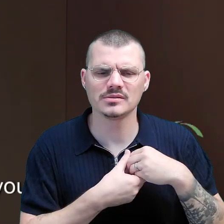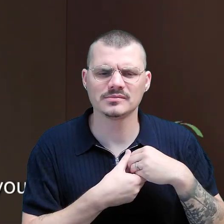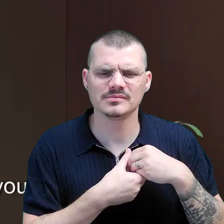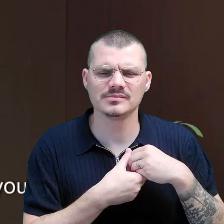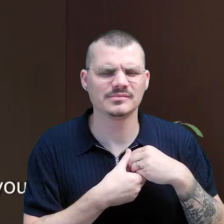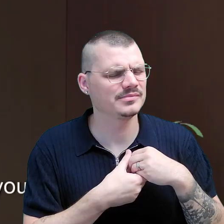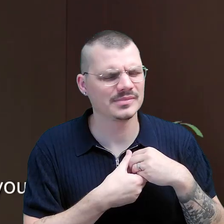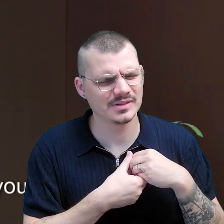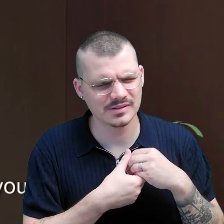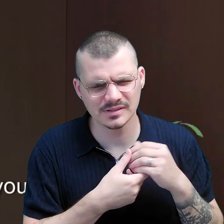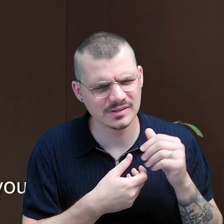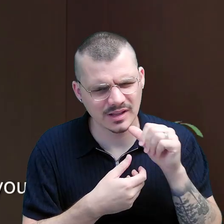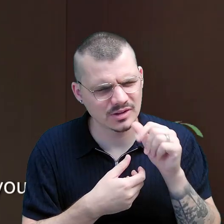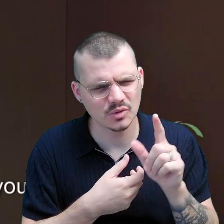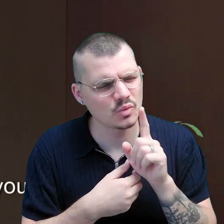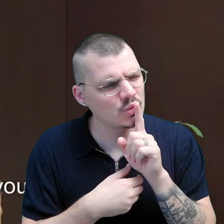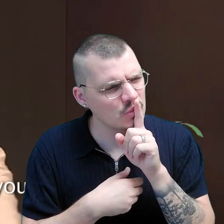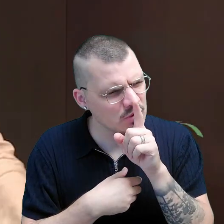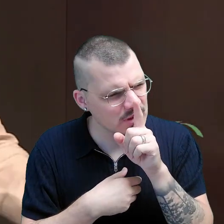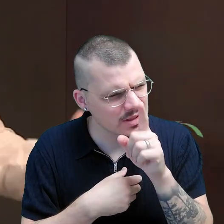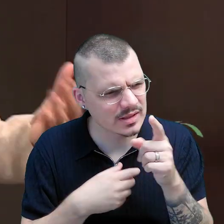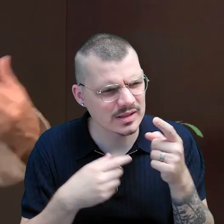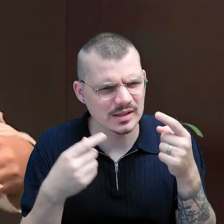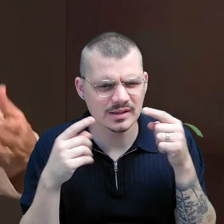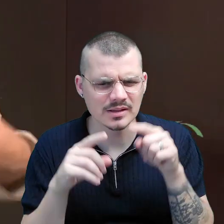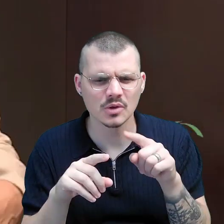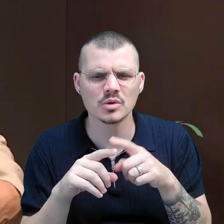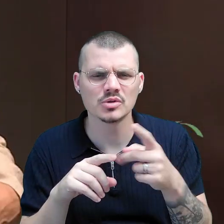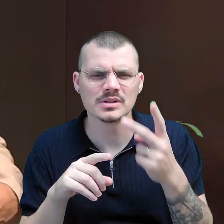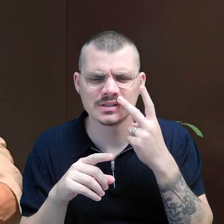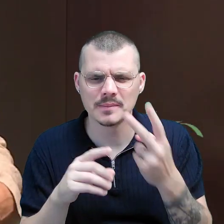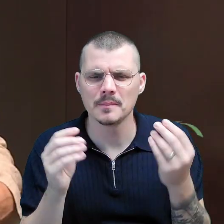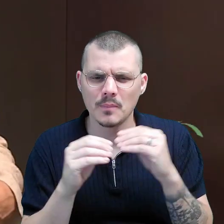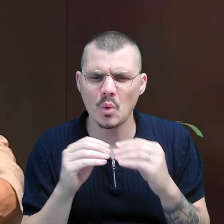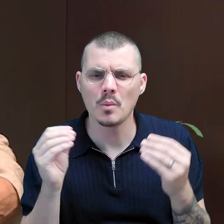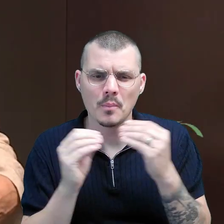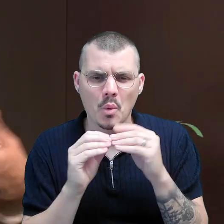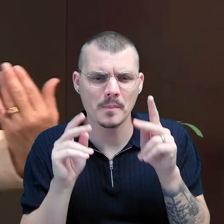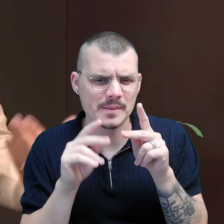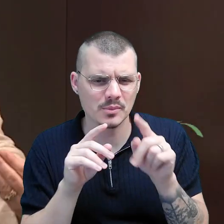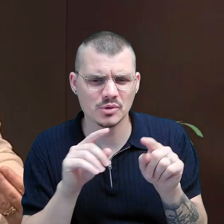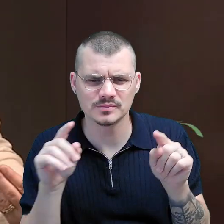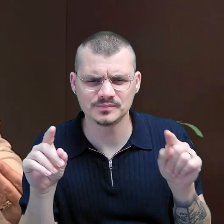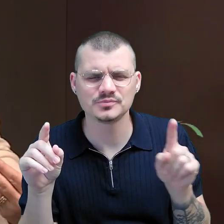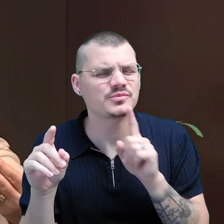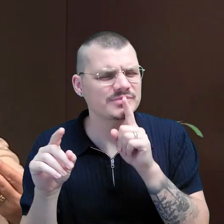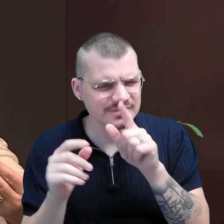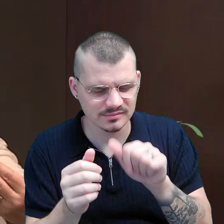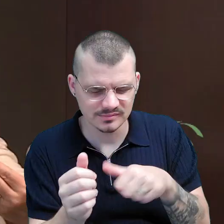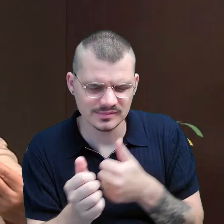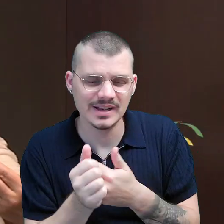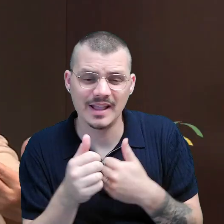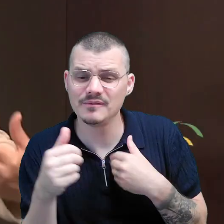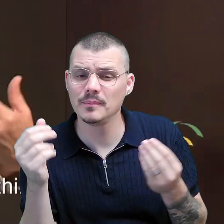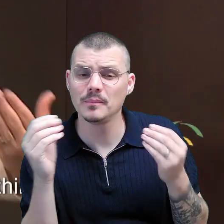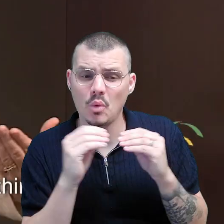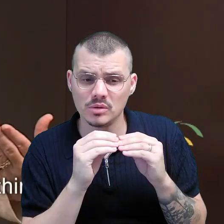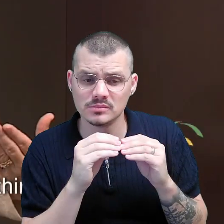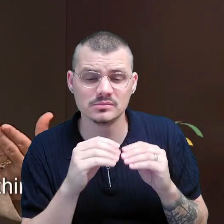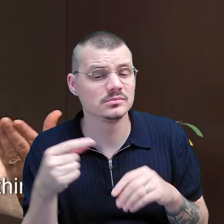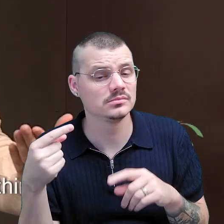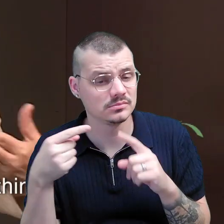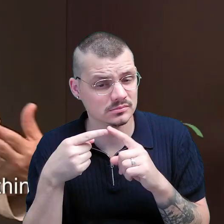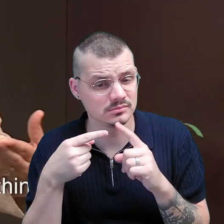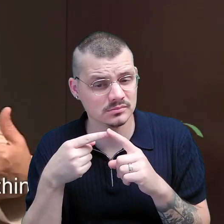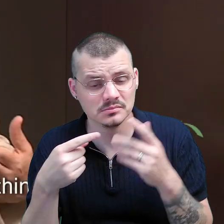Doesn't really come out, though, when you see lots and lots more people. Turns out there's more to it than that. Number